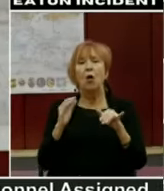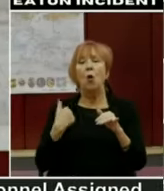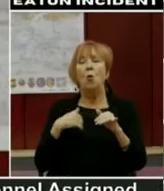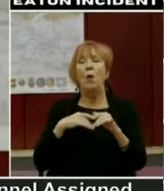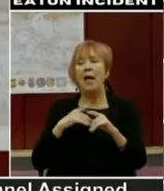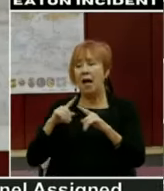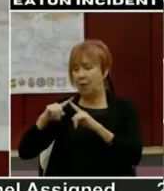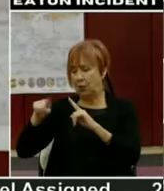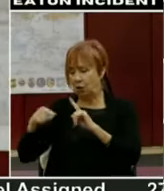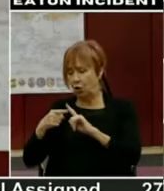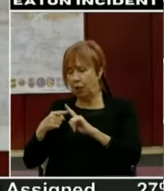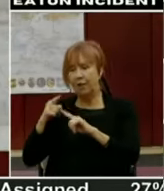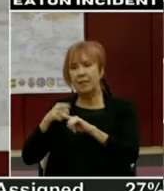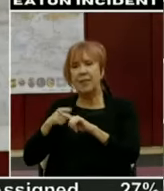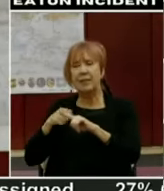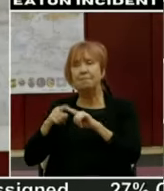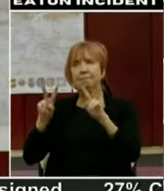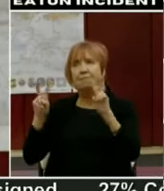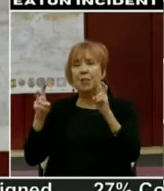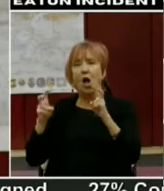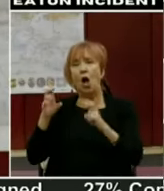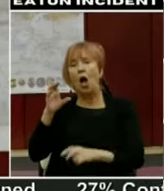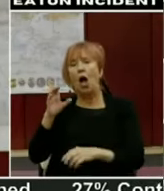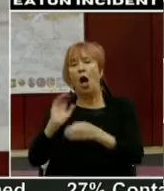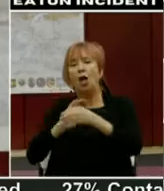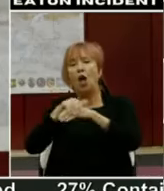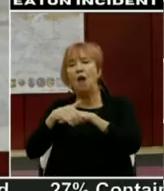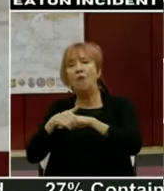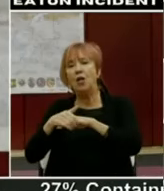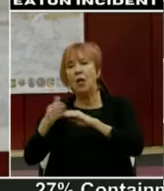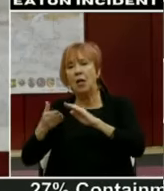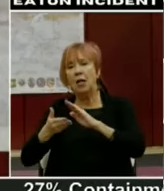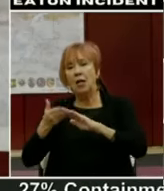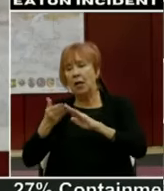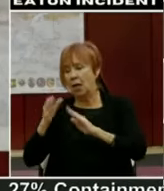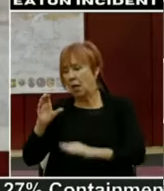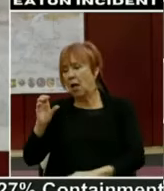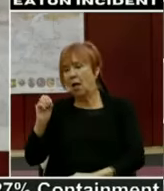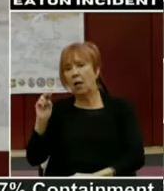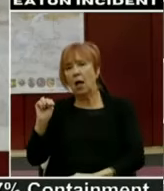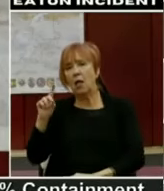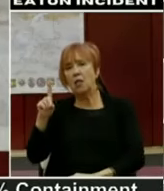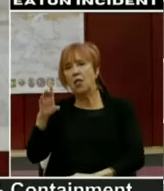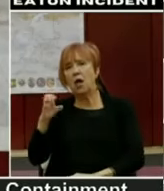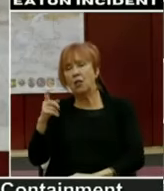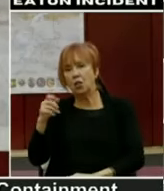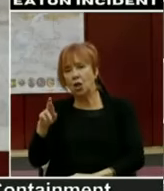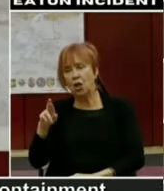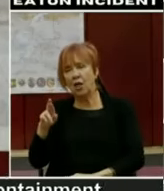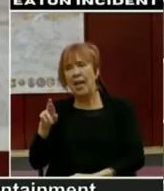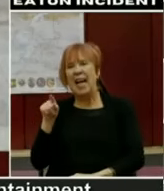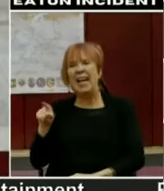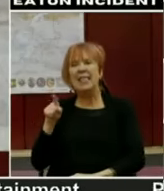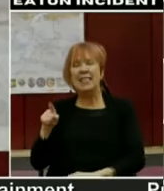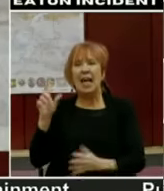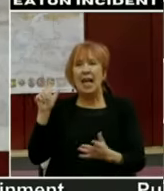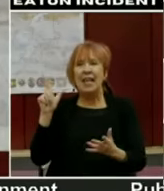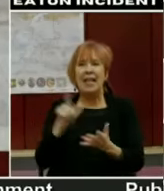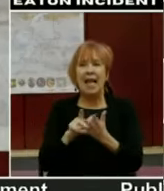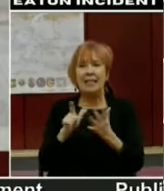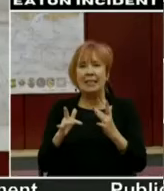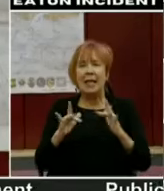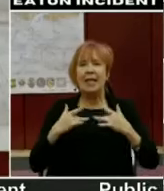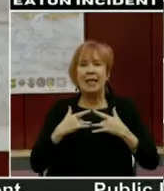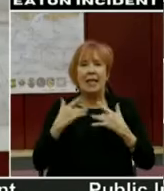covered conductor, which is a coated wire that will not spark or is less likely to spark if a tree branch or a palm